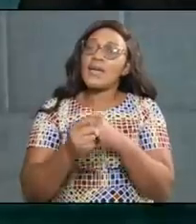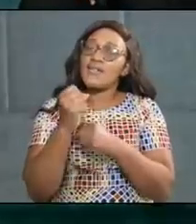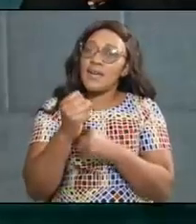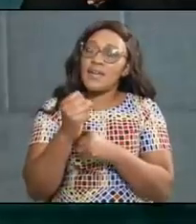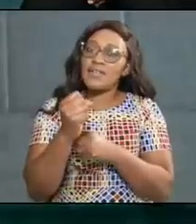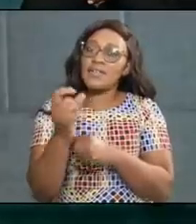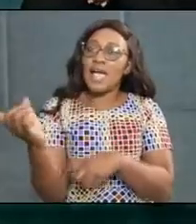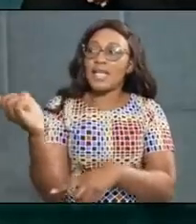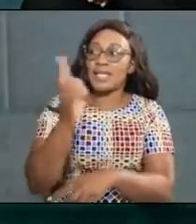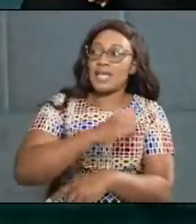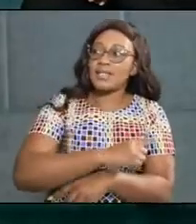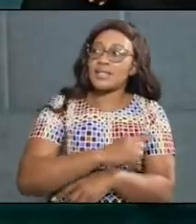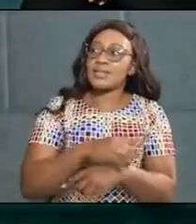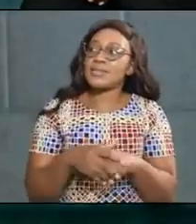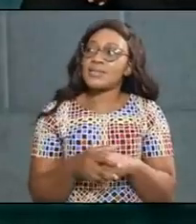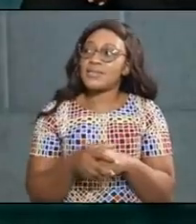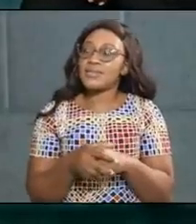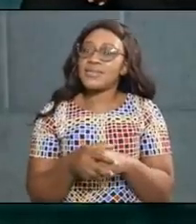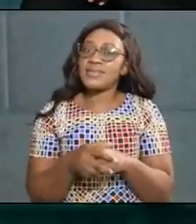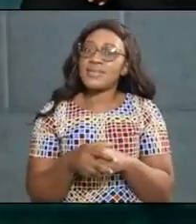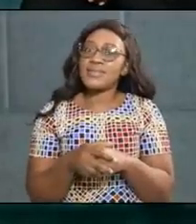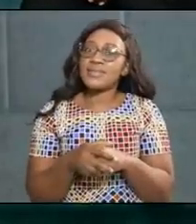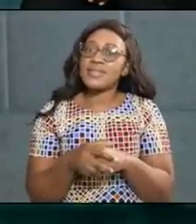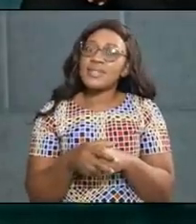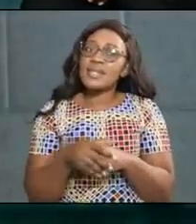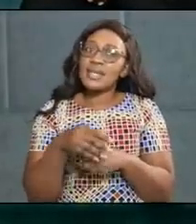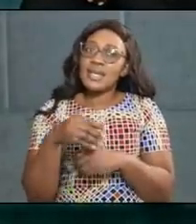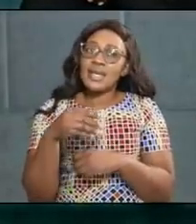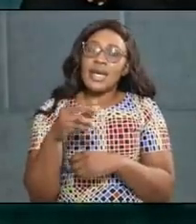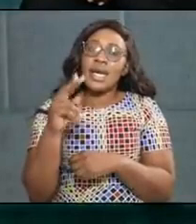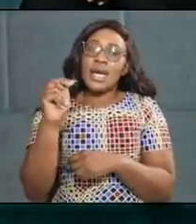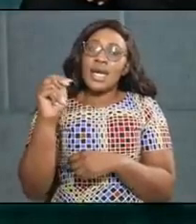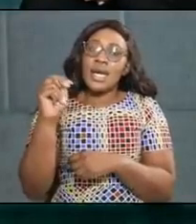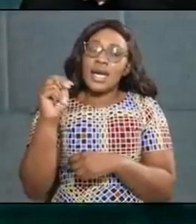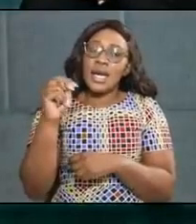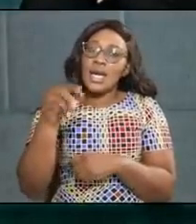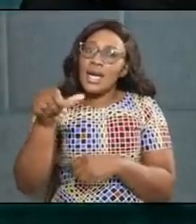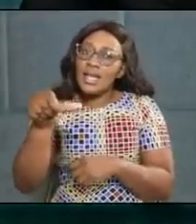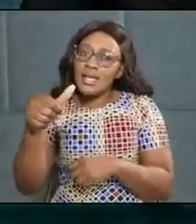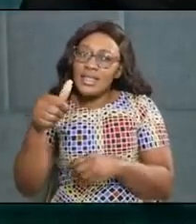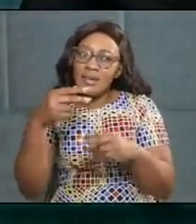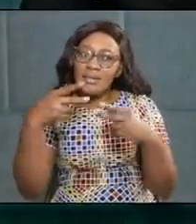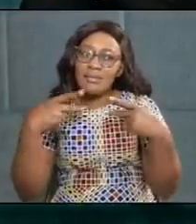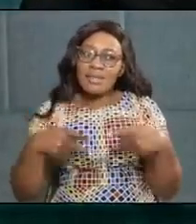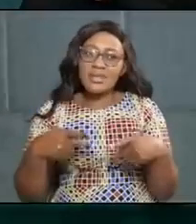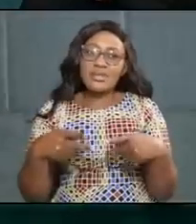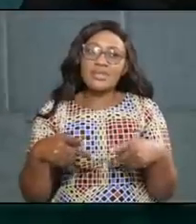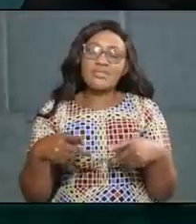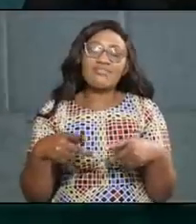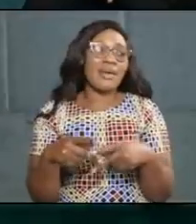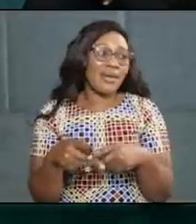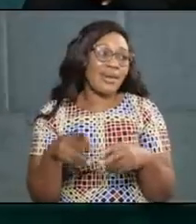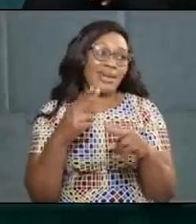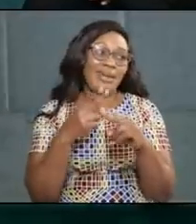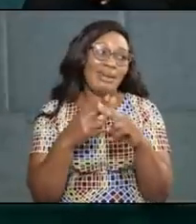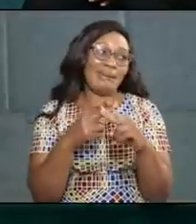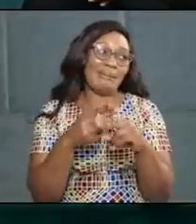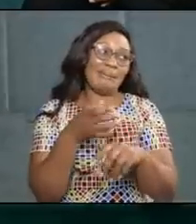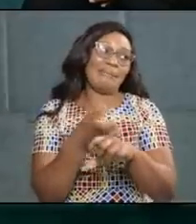5 days. After 5 days, Ananias the high priest came to Caesarea with some people. Who are these people,